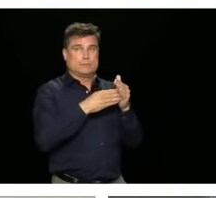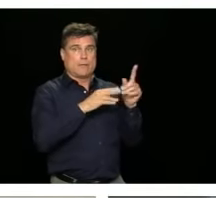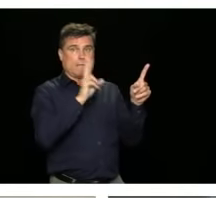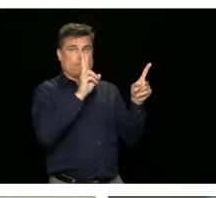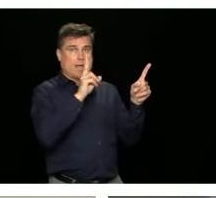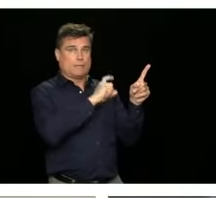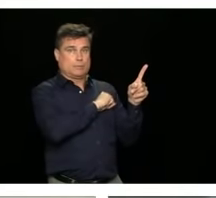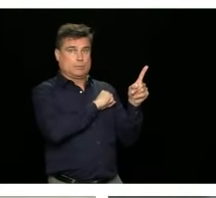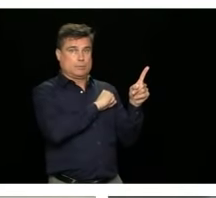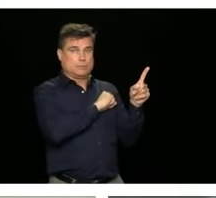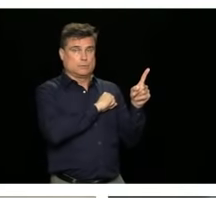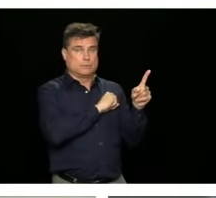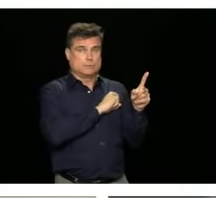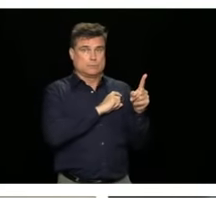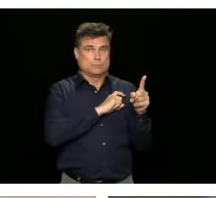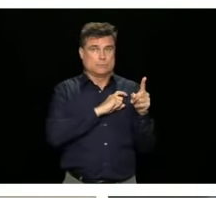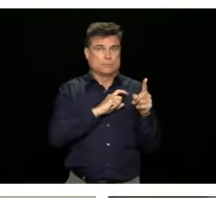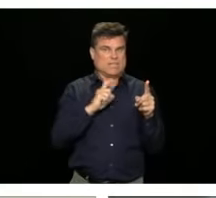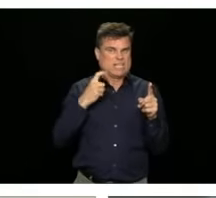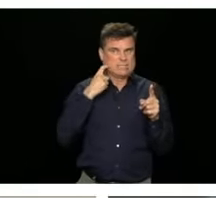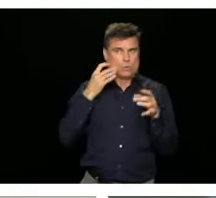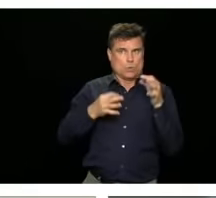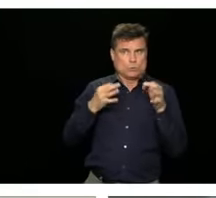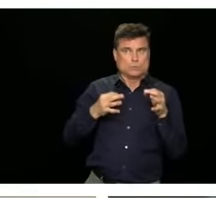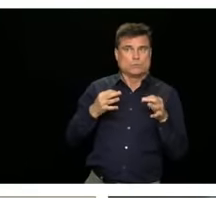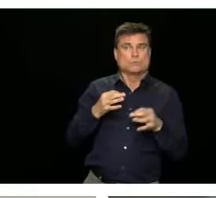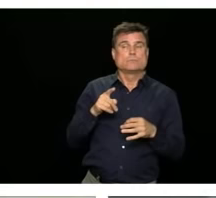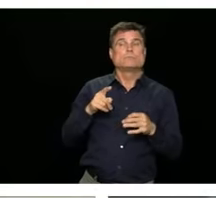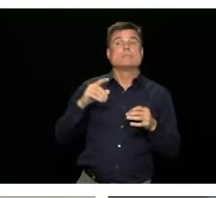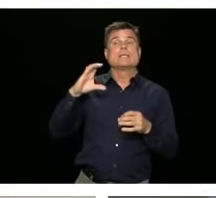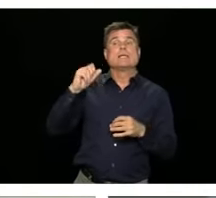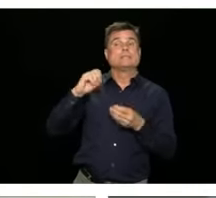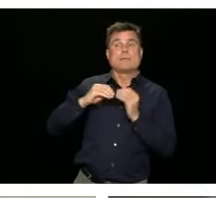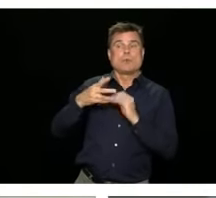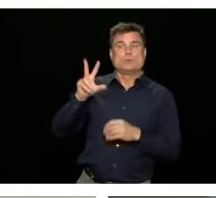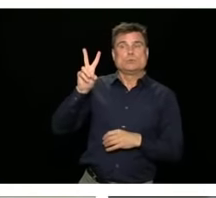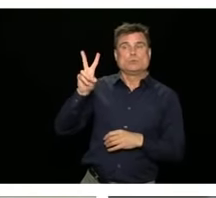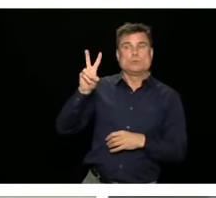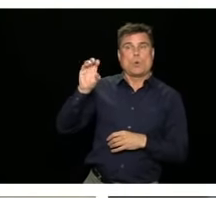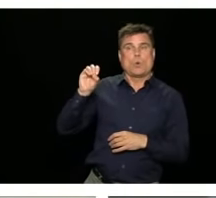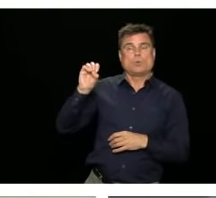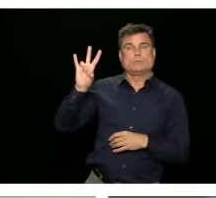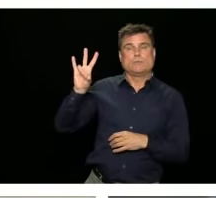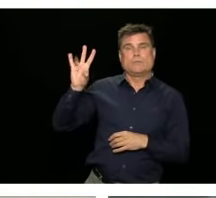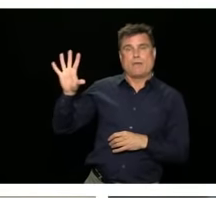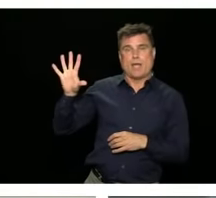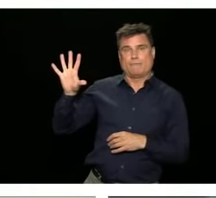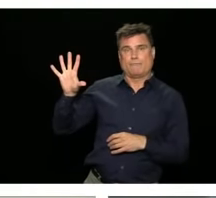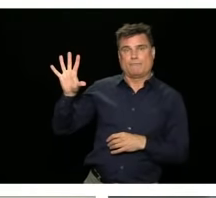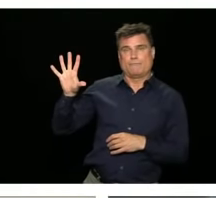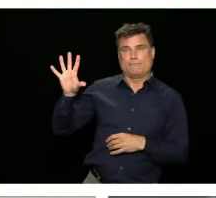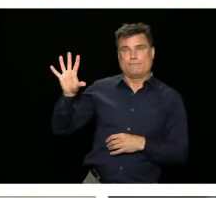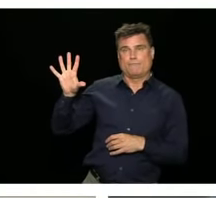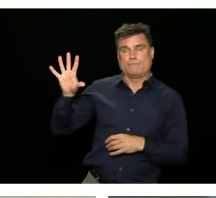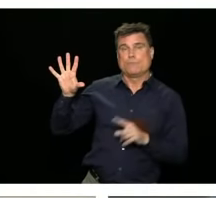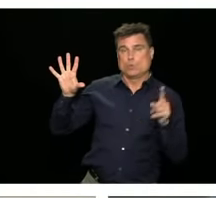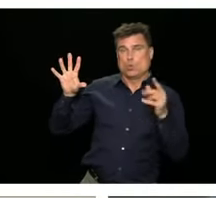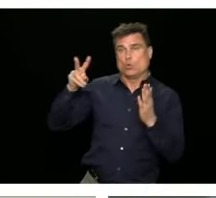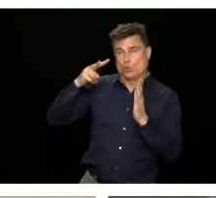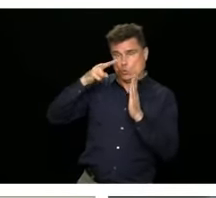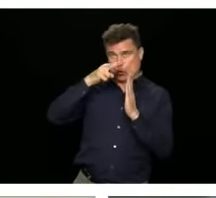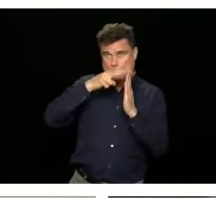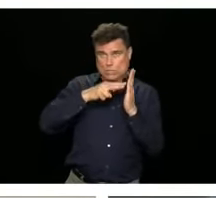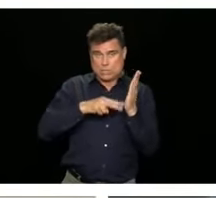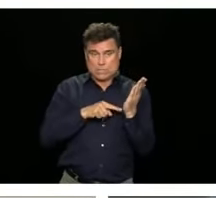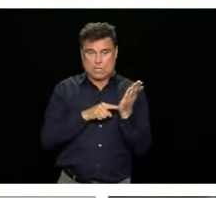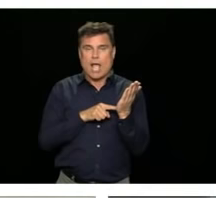And that's a case where we see very specifically how someone's Indigenous identity impacts the way that they are treated and the human